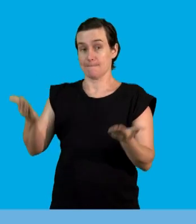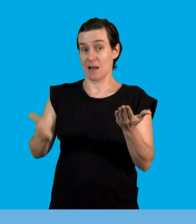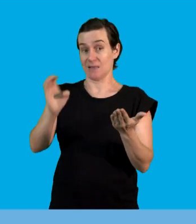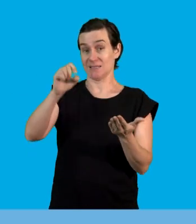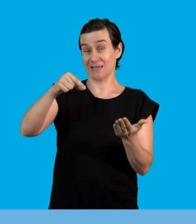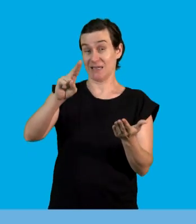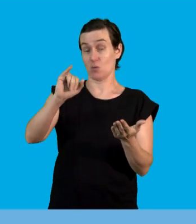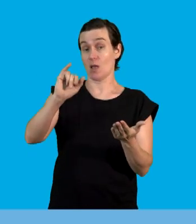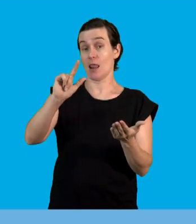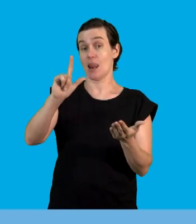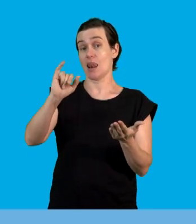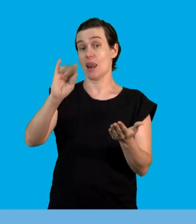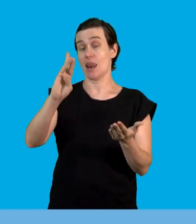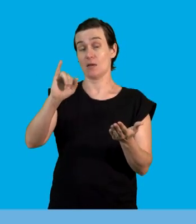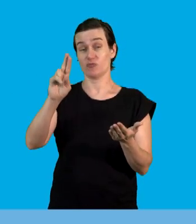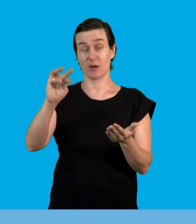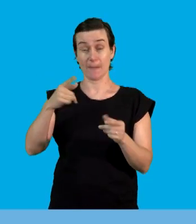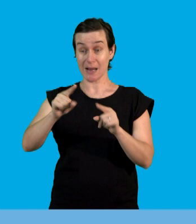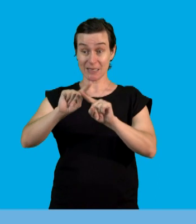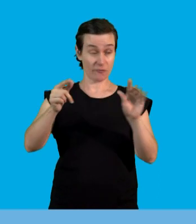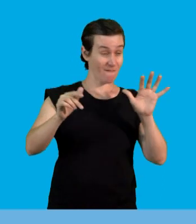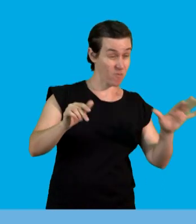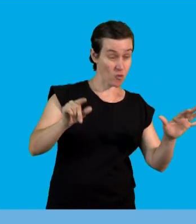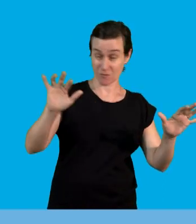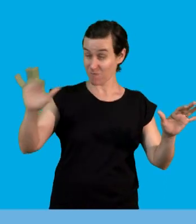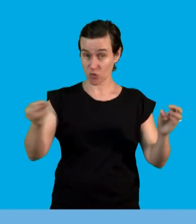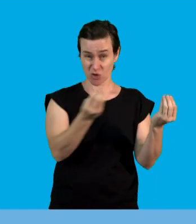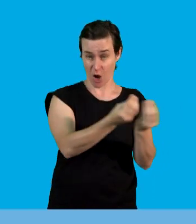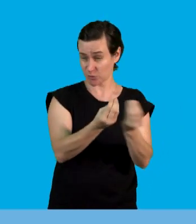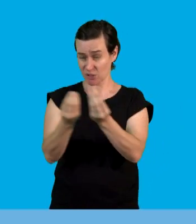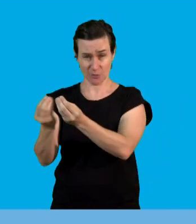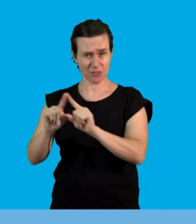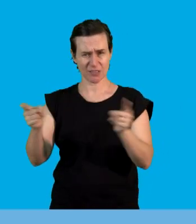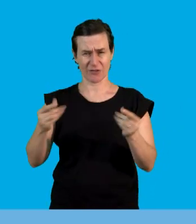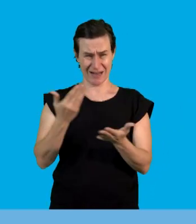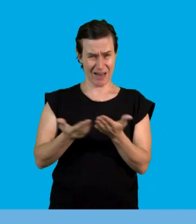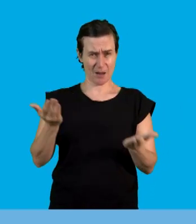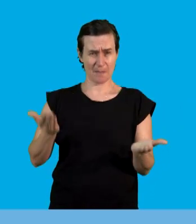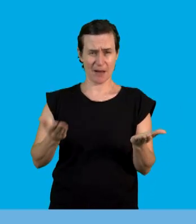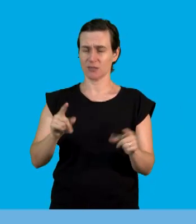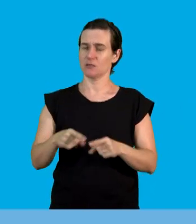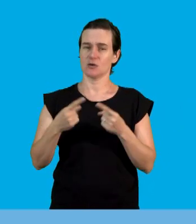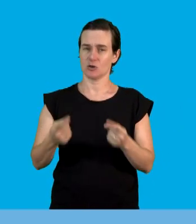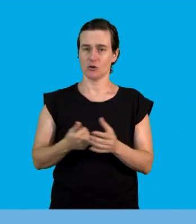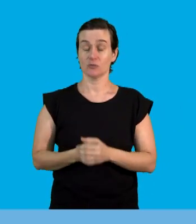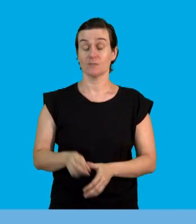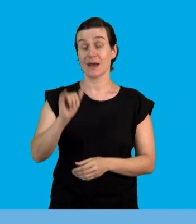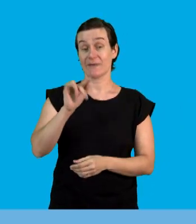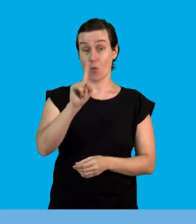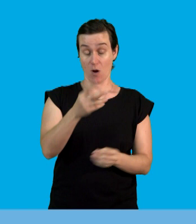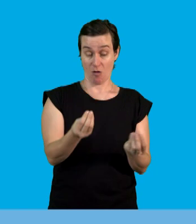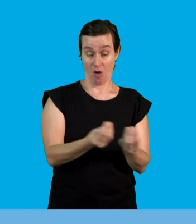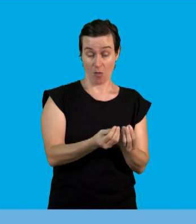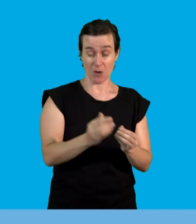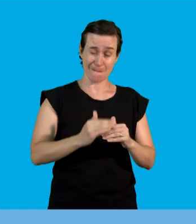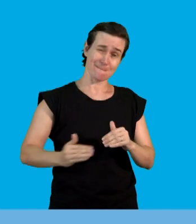to the same object, they can't balance each other out. So, if more than one force is exerted on an object,